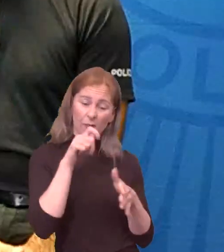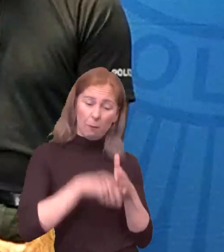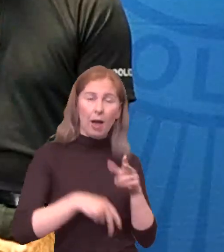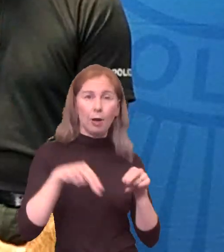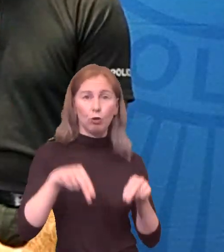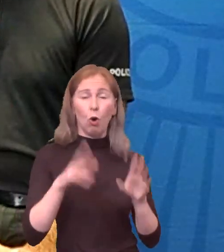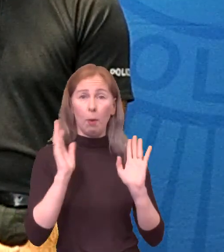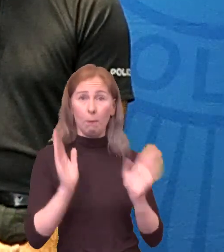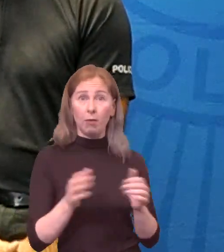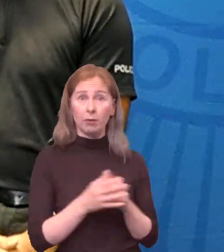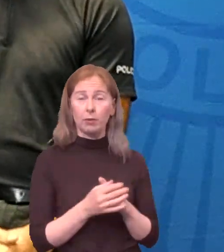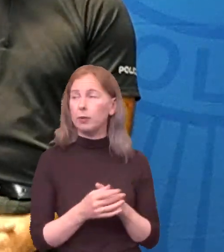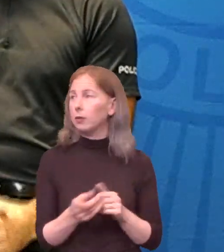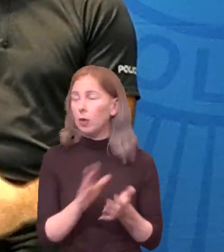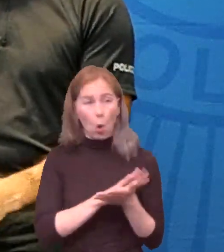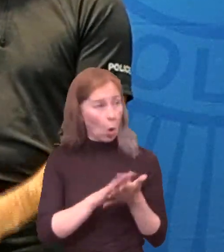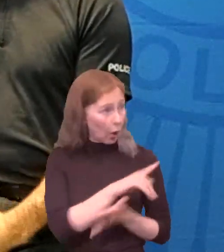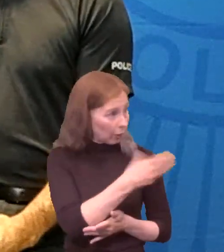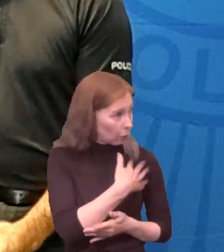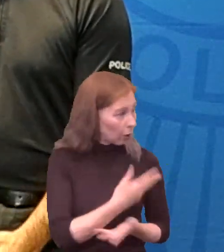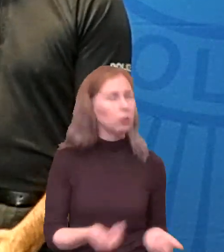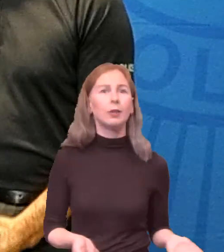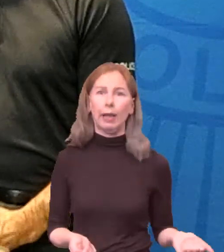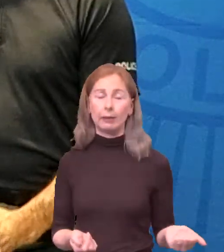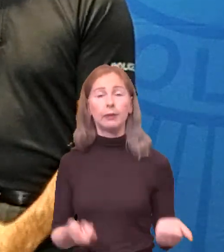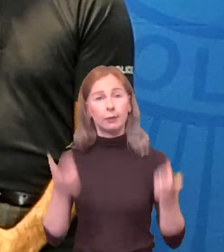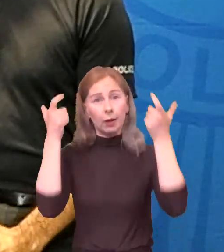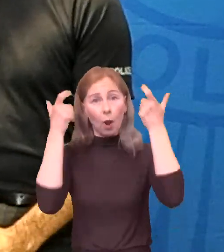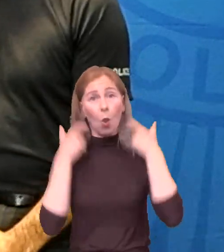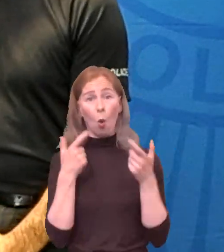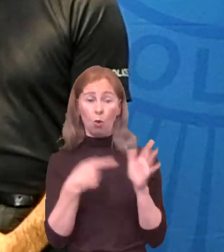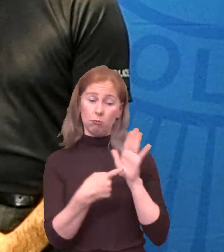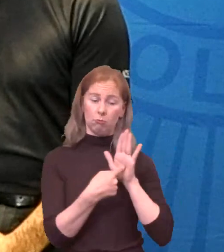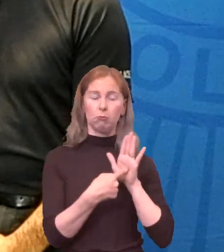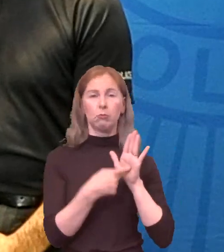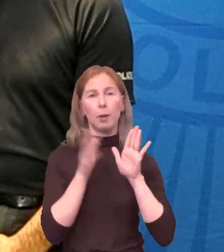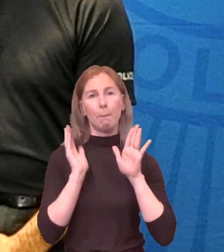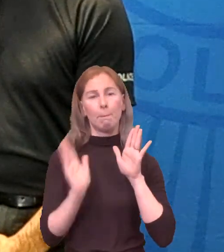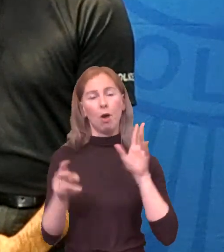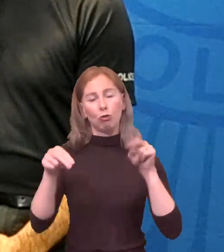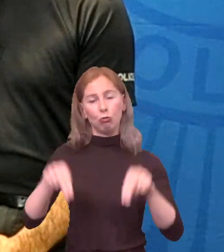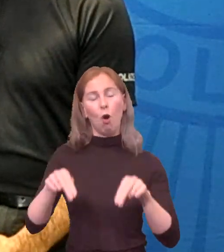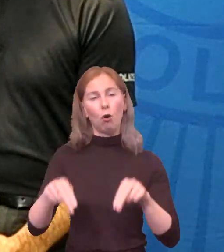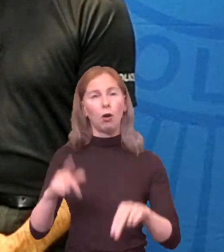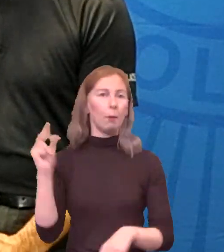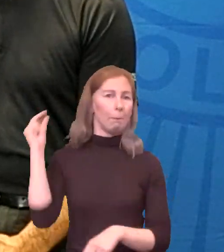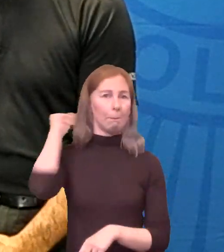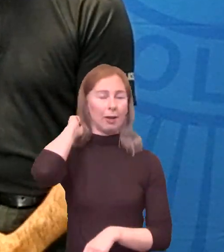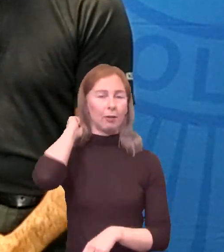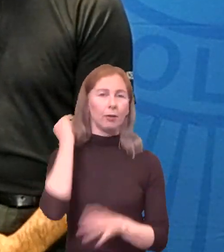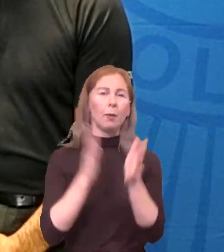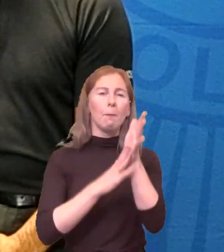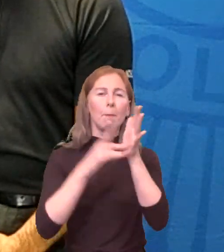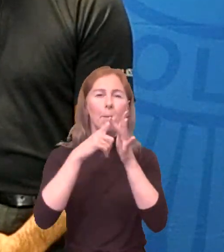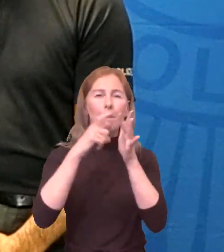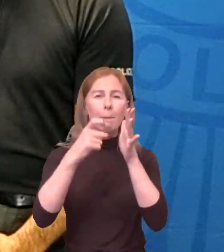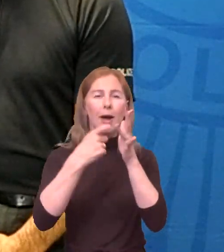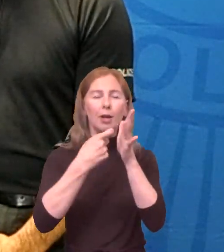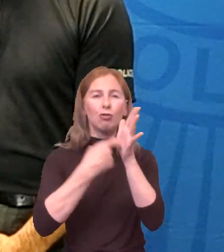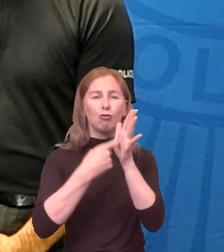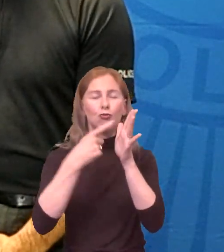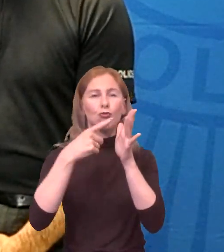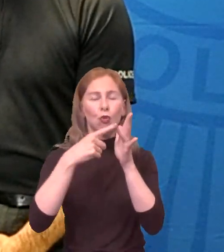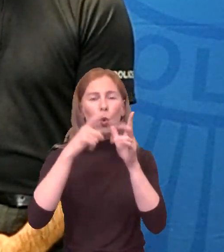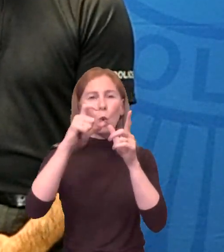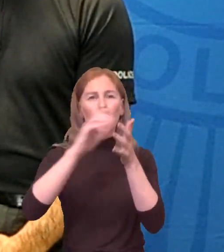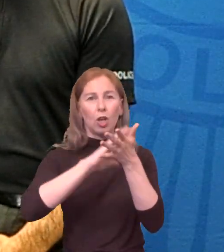not a huge amount of detail, but it is under legislation that you must have your dog microchipped. When you purchase a